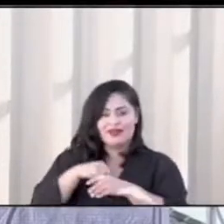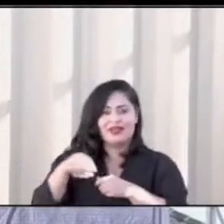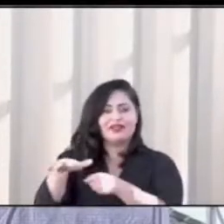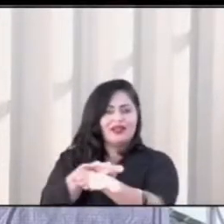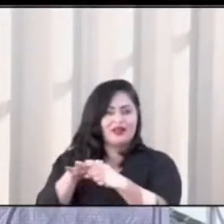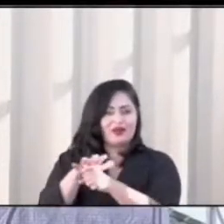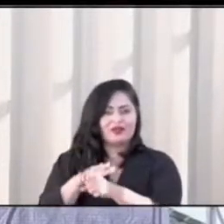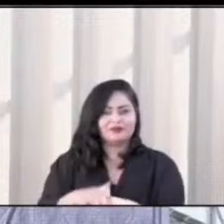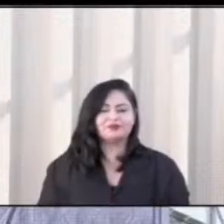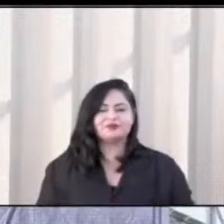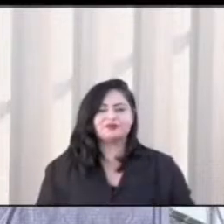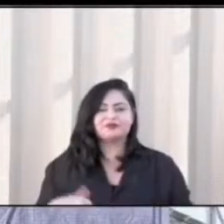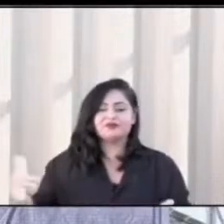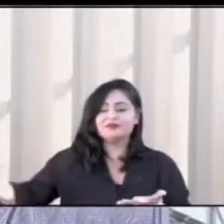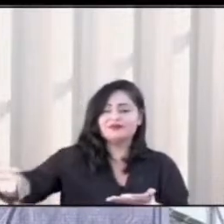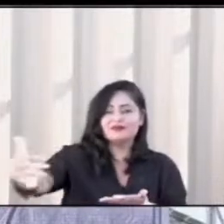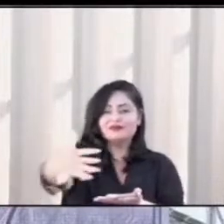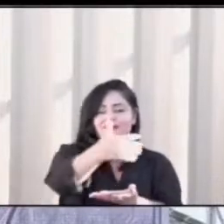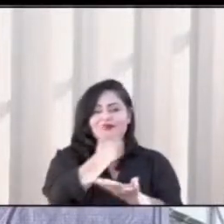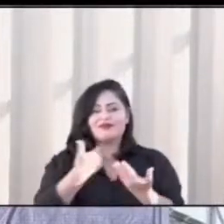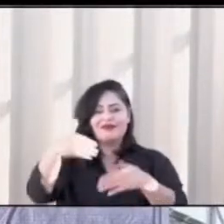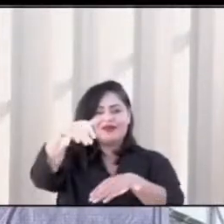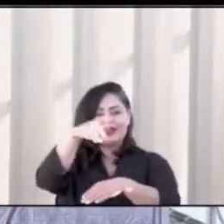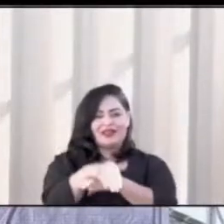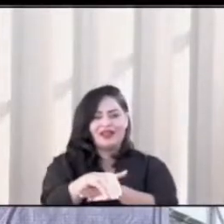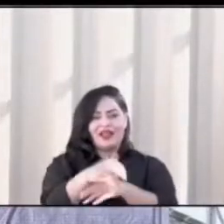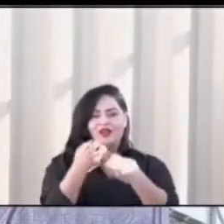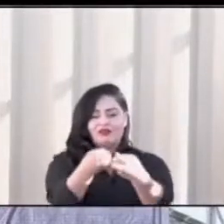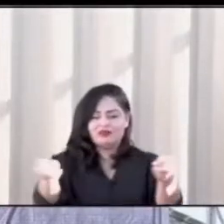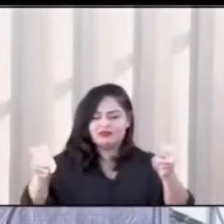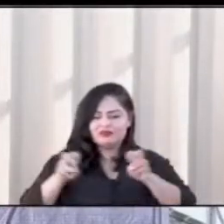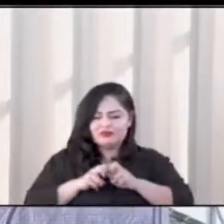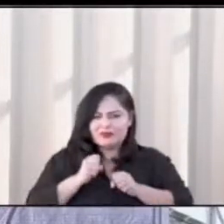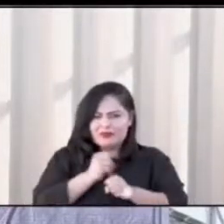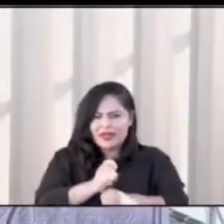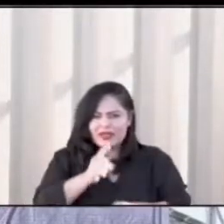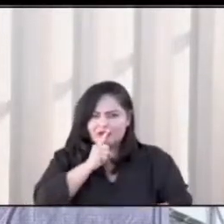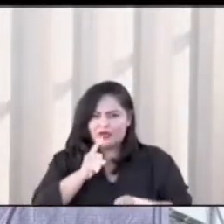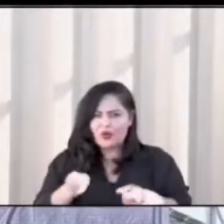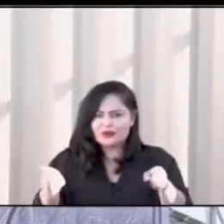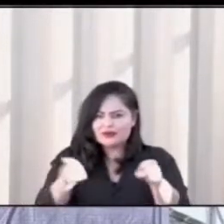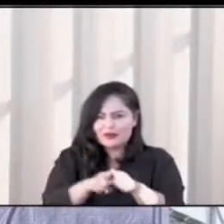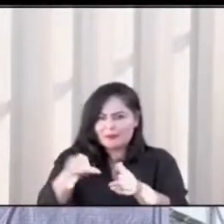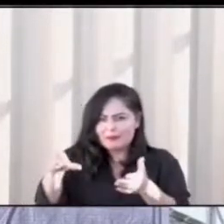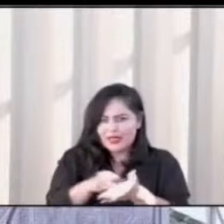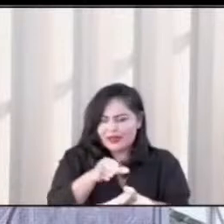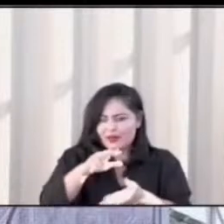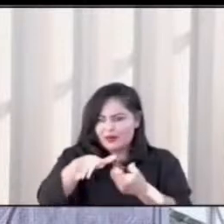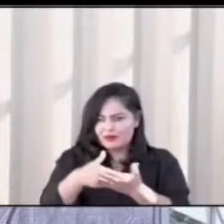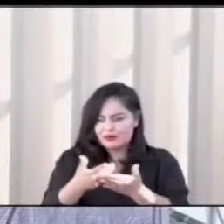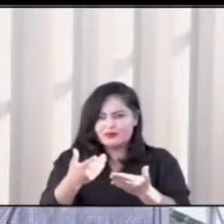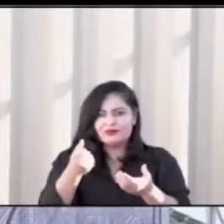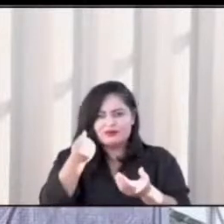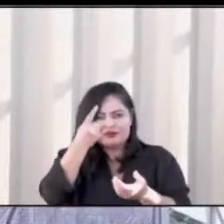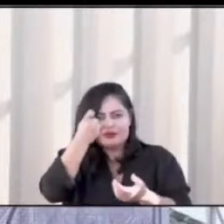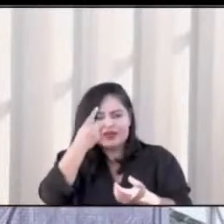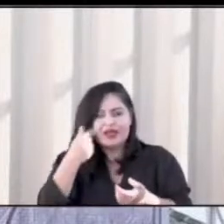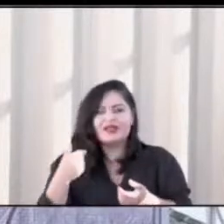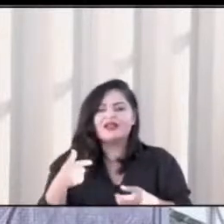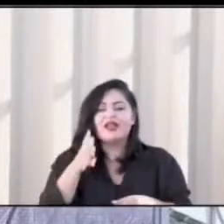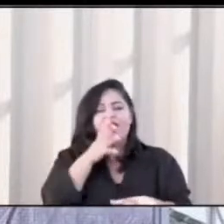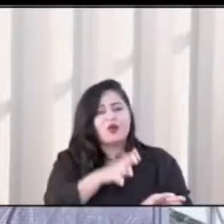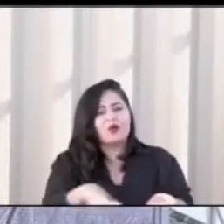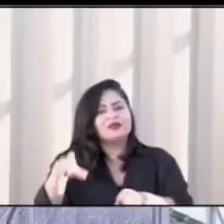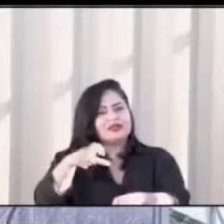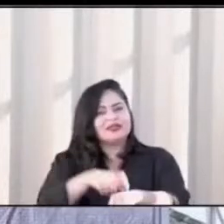in the evening to share information and ensure investigative continuity. All of this is going to take time. We know